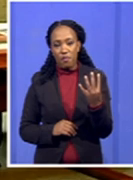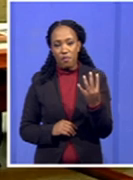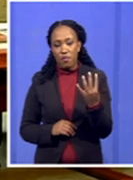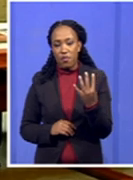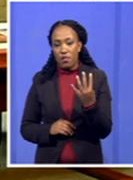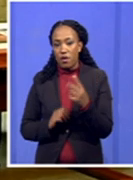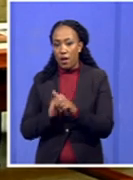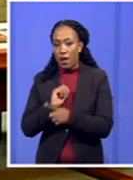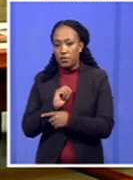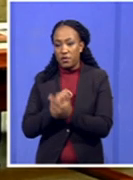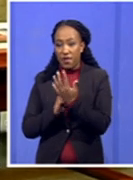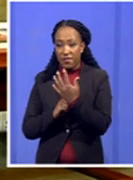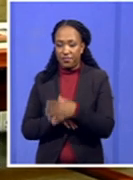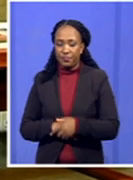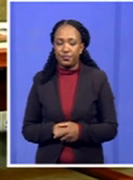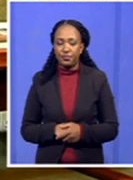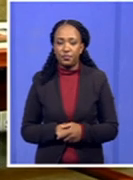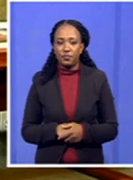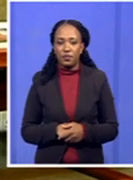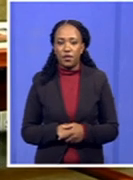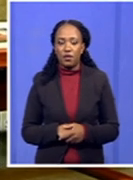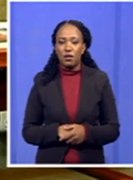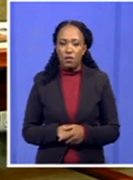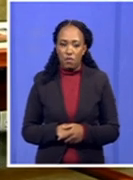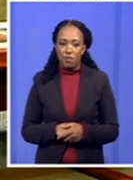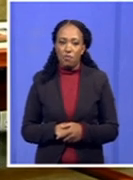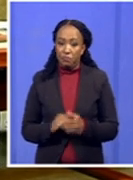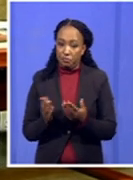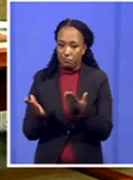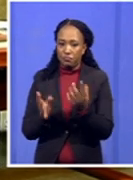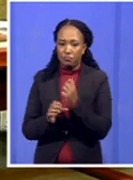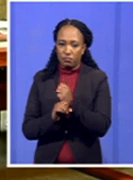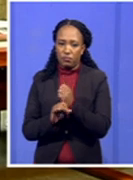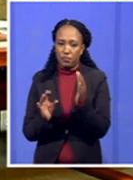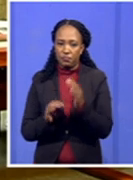one, 5. Can you start in that order?